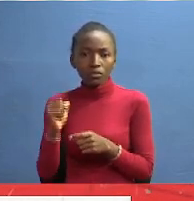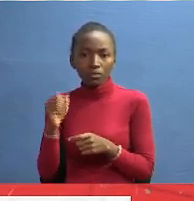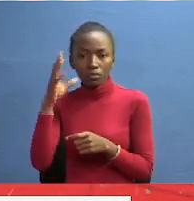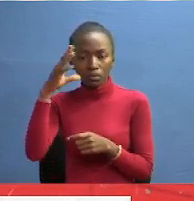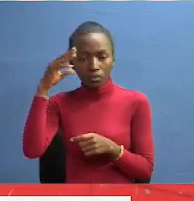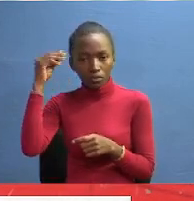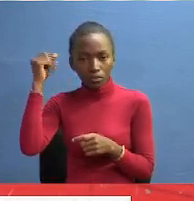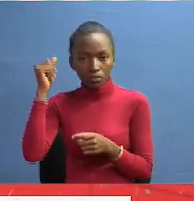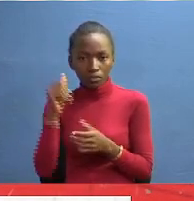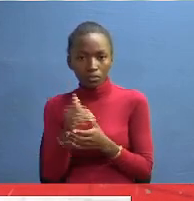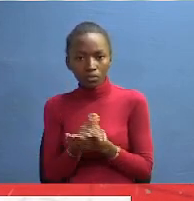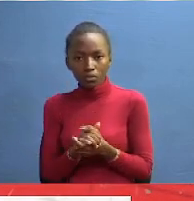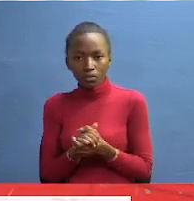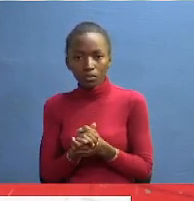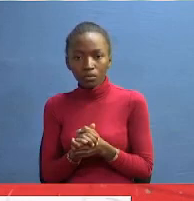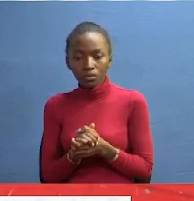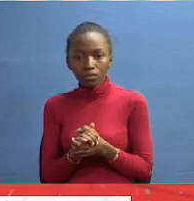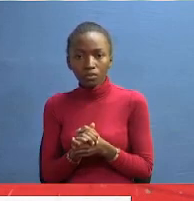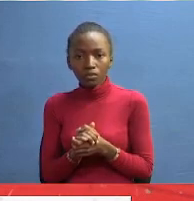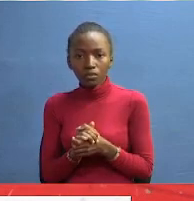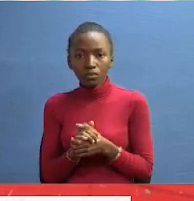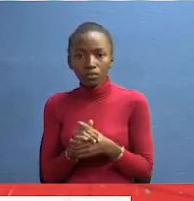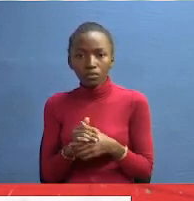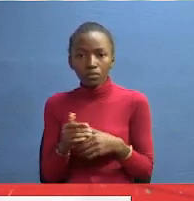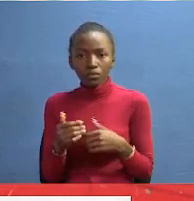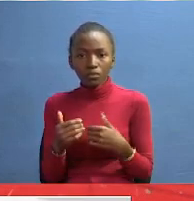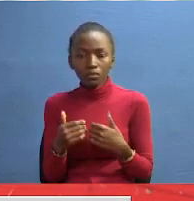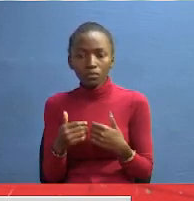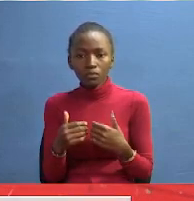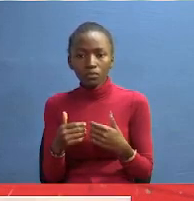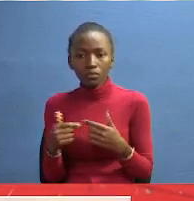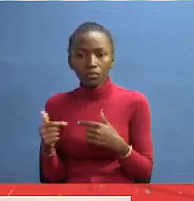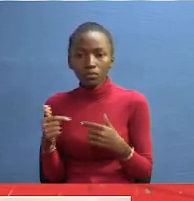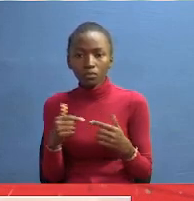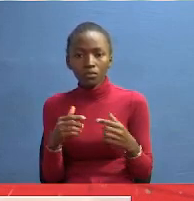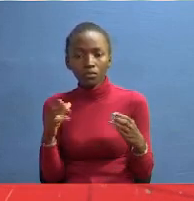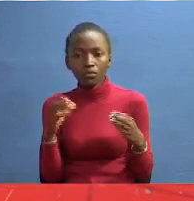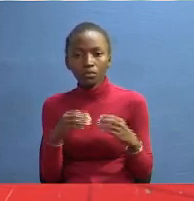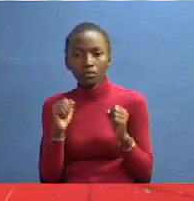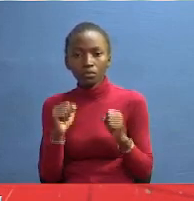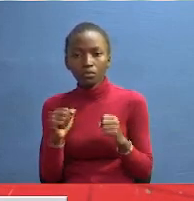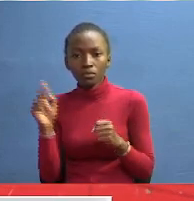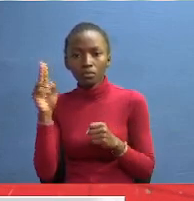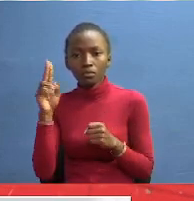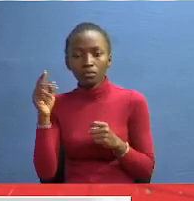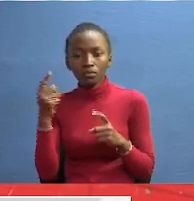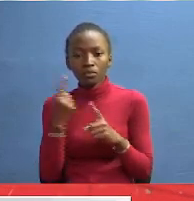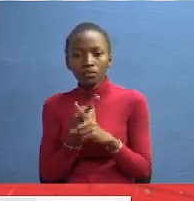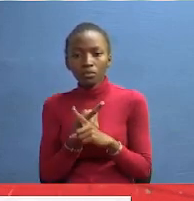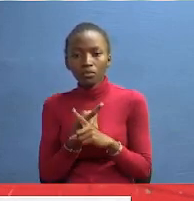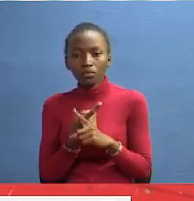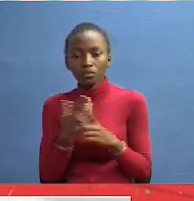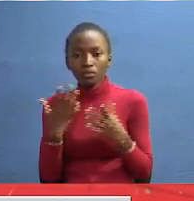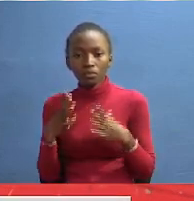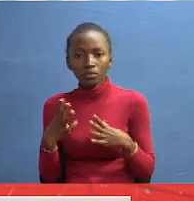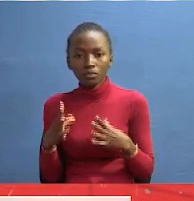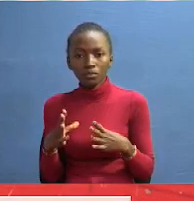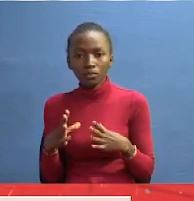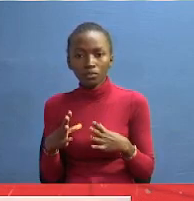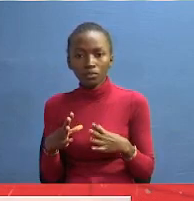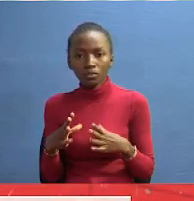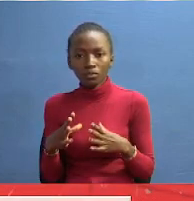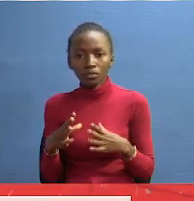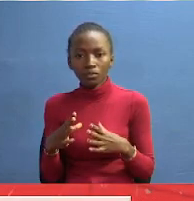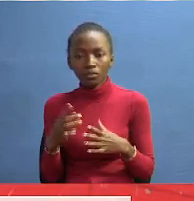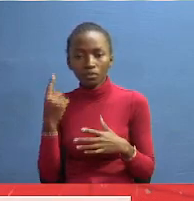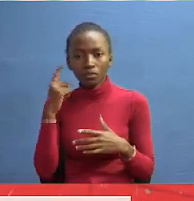to an end. Again, we understand that militia groups can be used by different territorial boundaries, so that they can